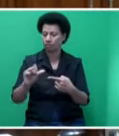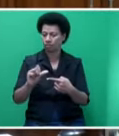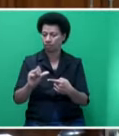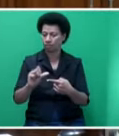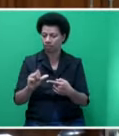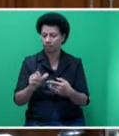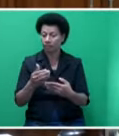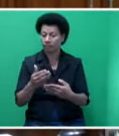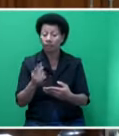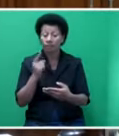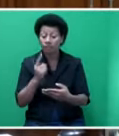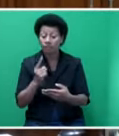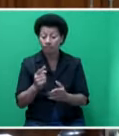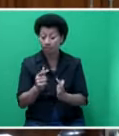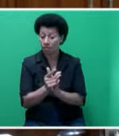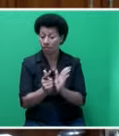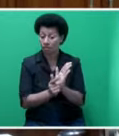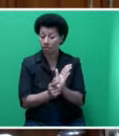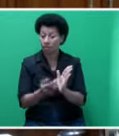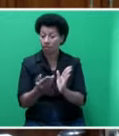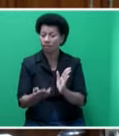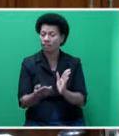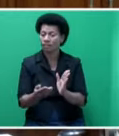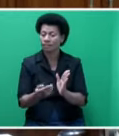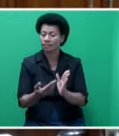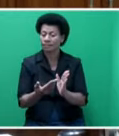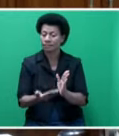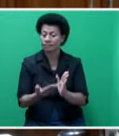The regulations set out the following exemptions.